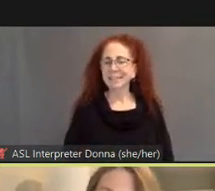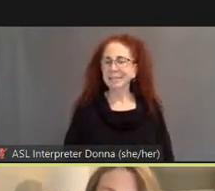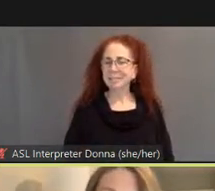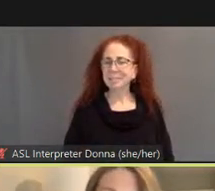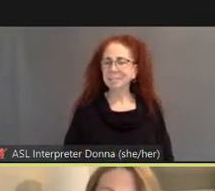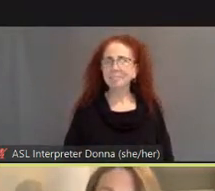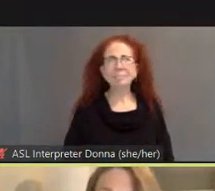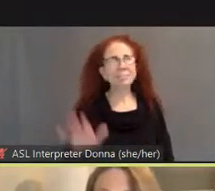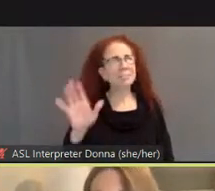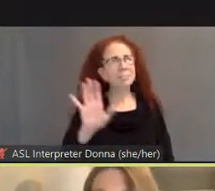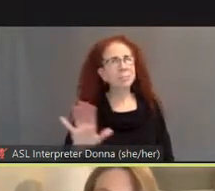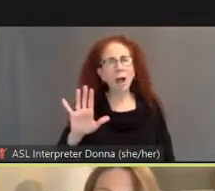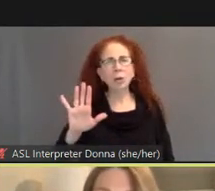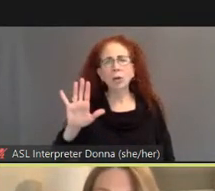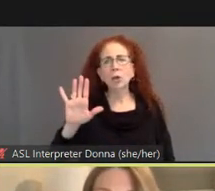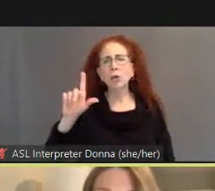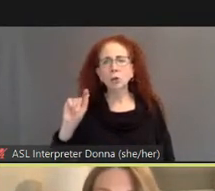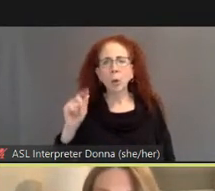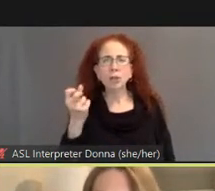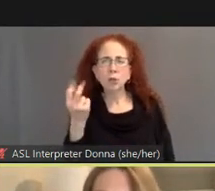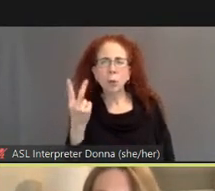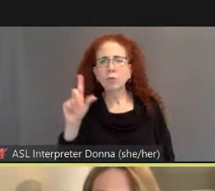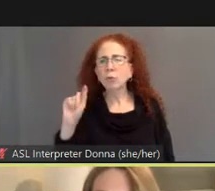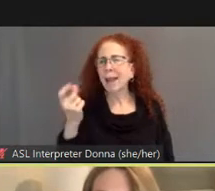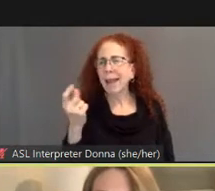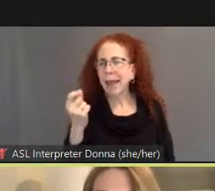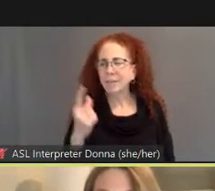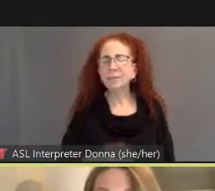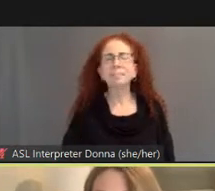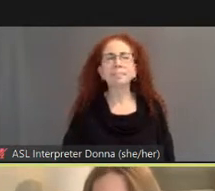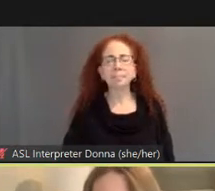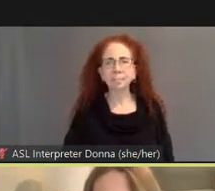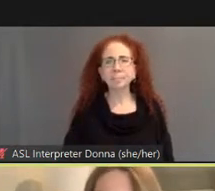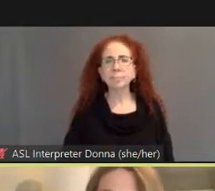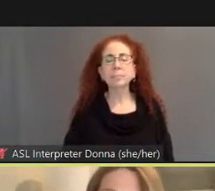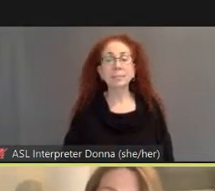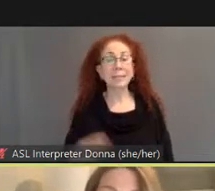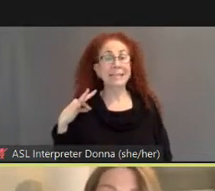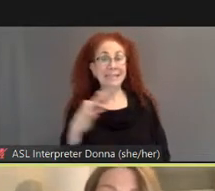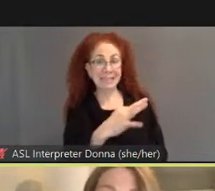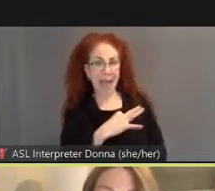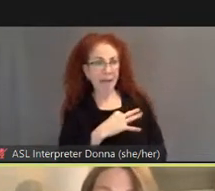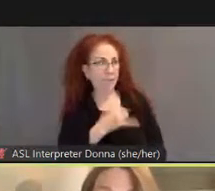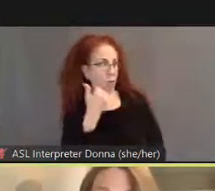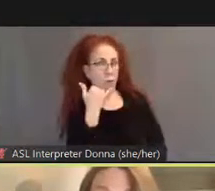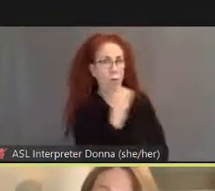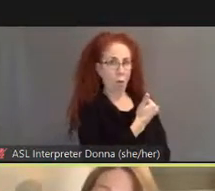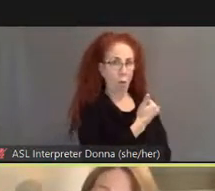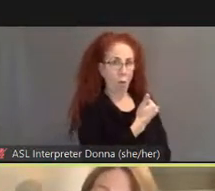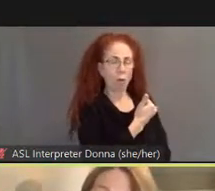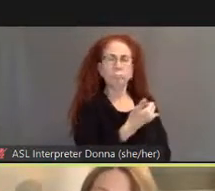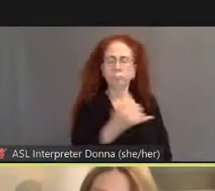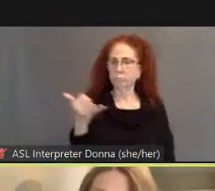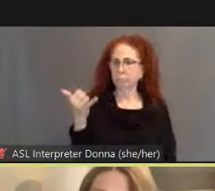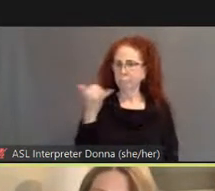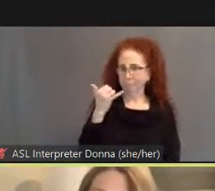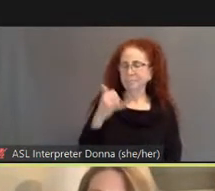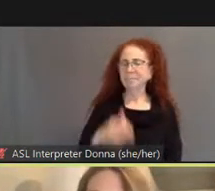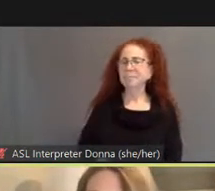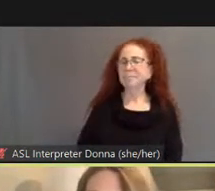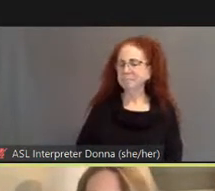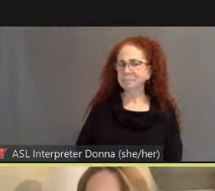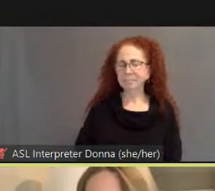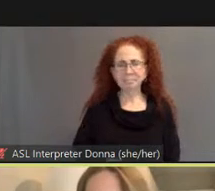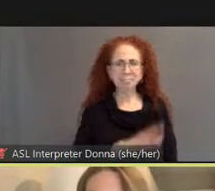about 2012, 2011, I got a call from one of the staff members at Outreach who asked if I would